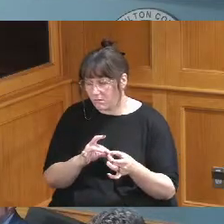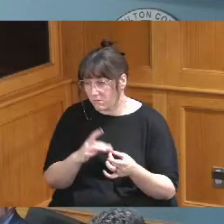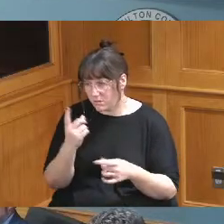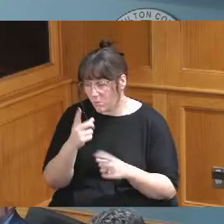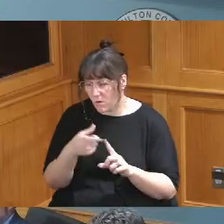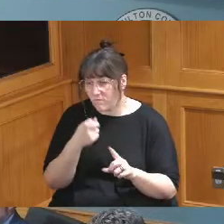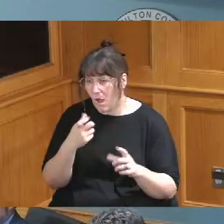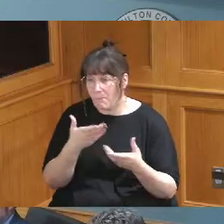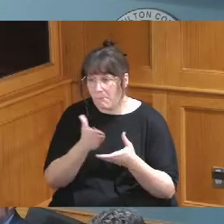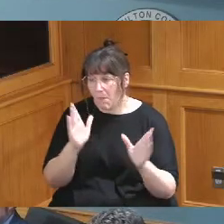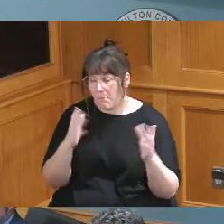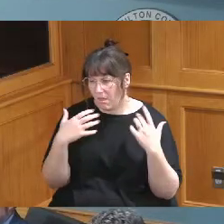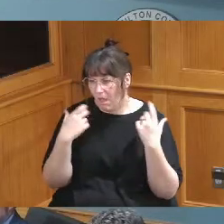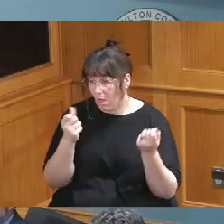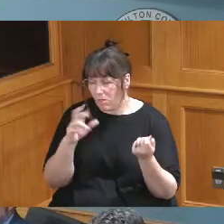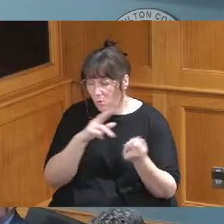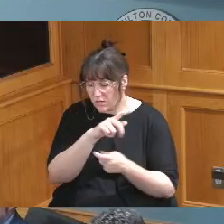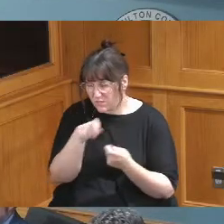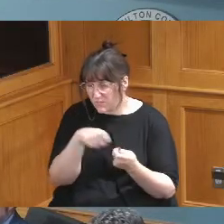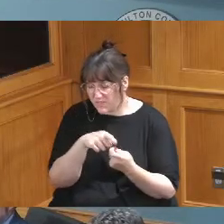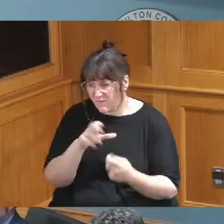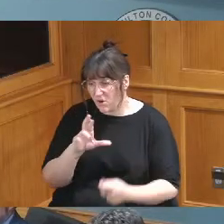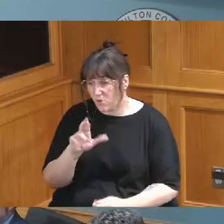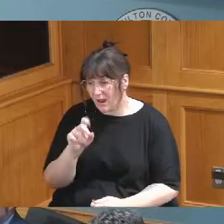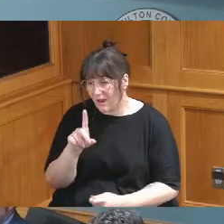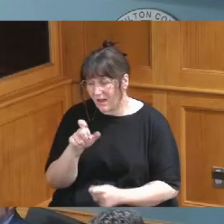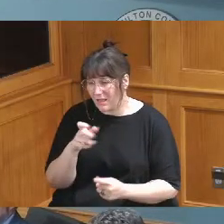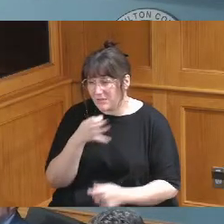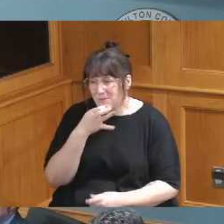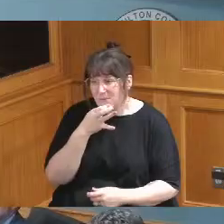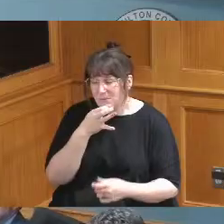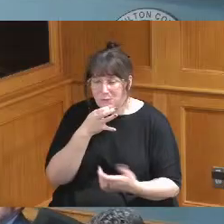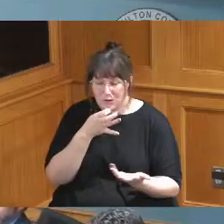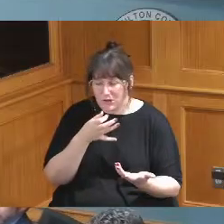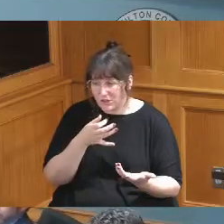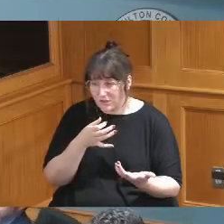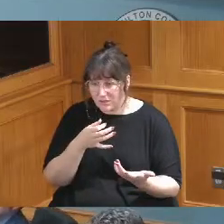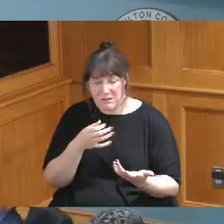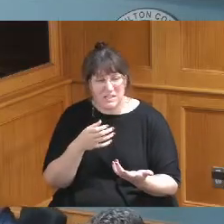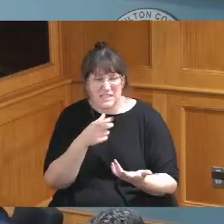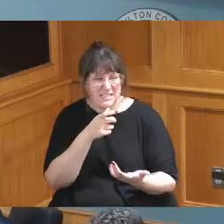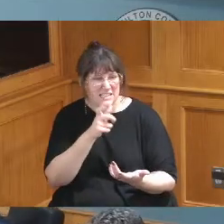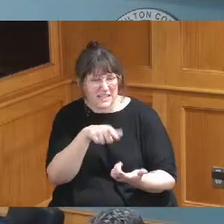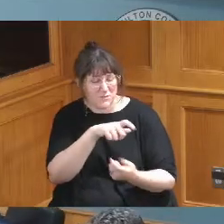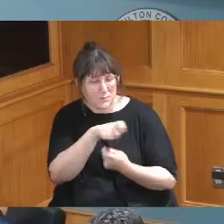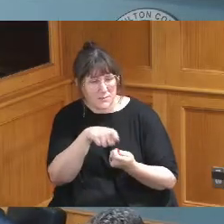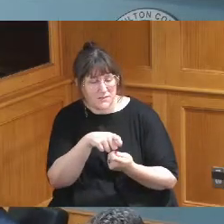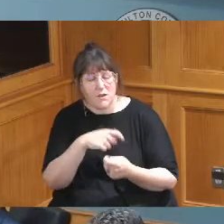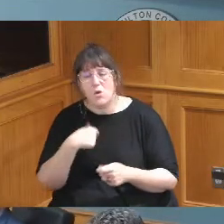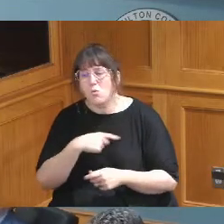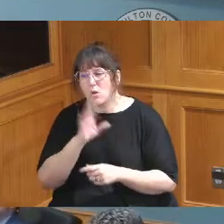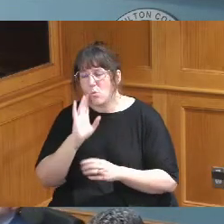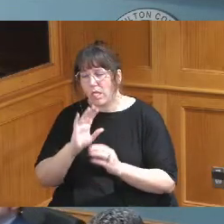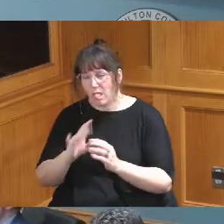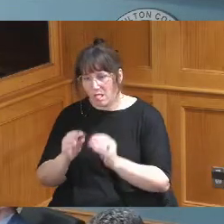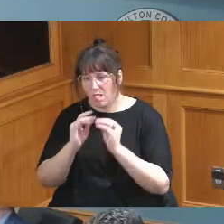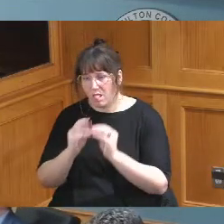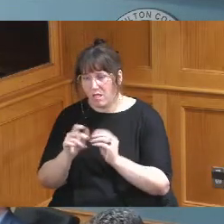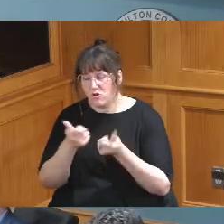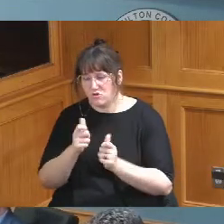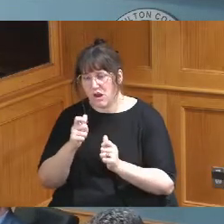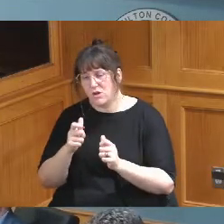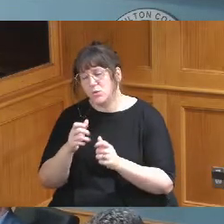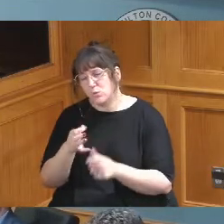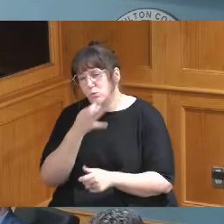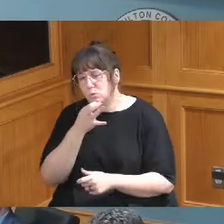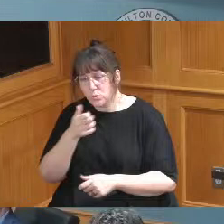from public health, or do you want specifically Cradle to come No, in? it doesn't have to be Cradle. We Okay. can do Cradle in September. Okay, well, we'll work with you, to bring that in more